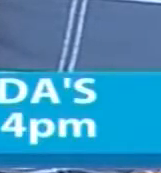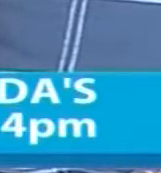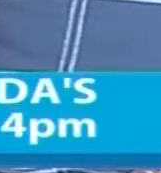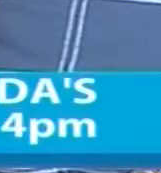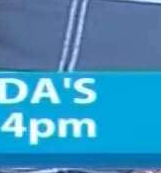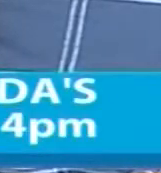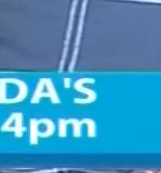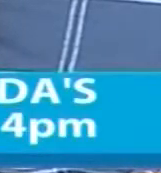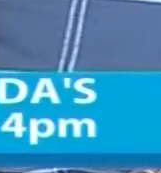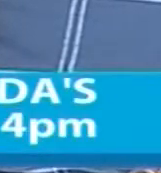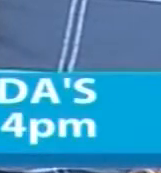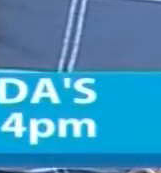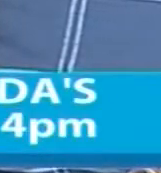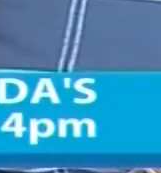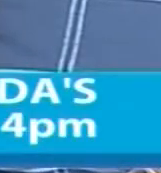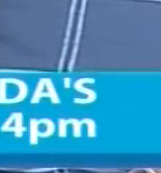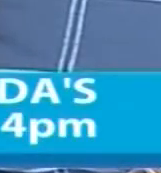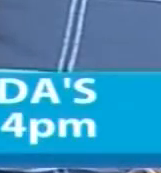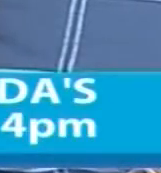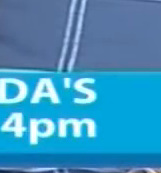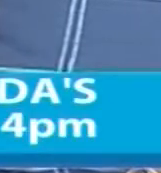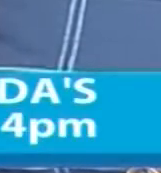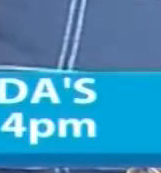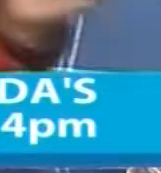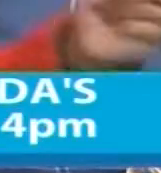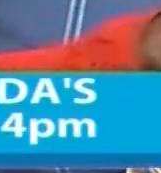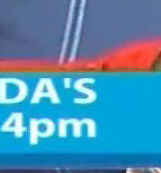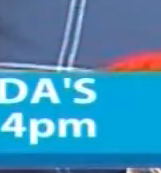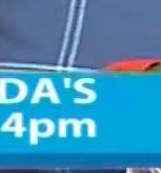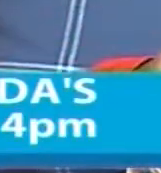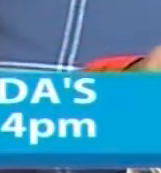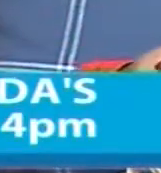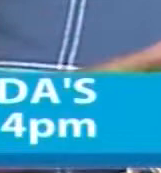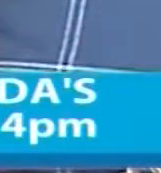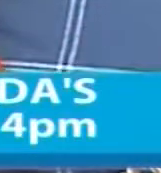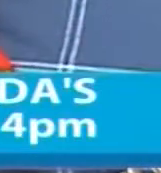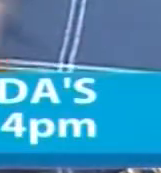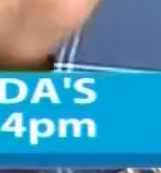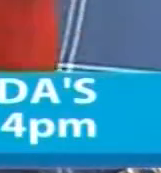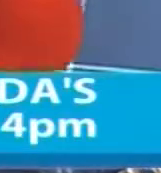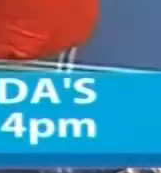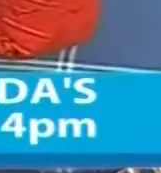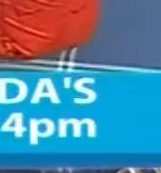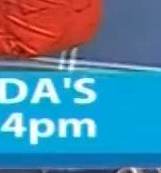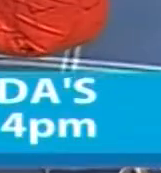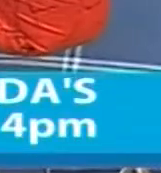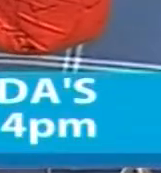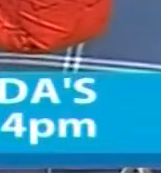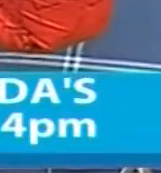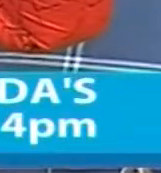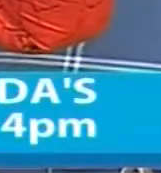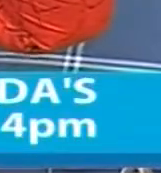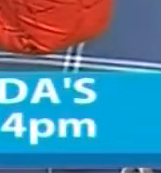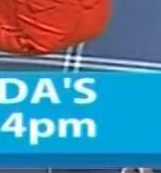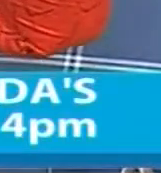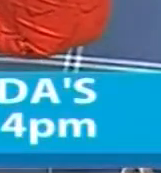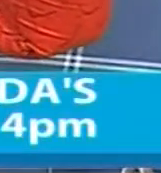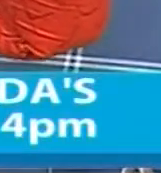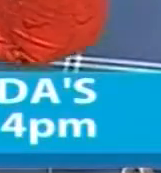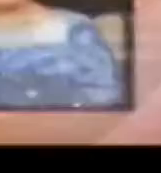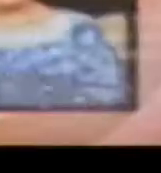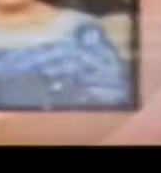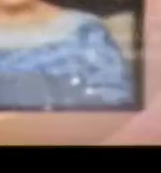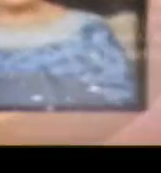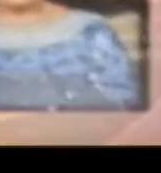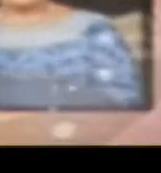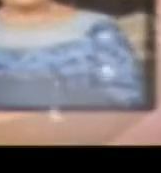my two eyes, that has changed. That is in the past. So if you ever hear anyone saying that, I choose to challenge. I choose to